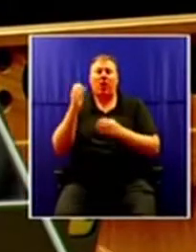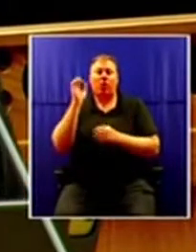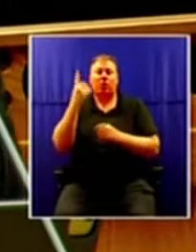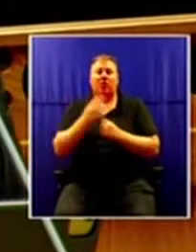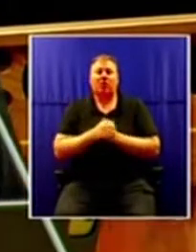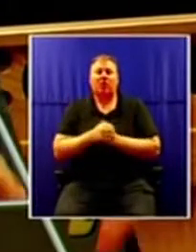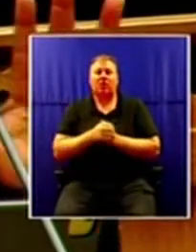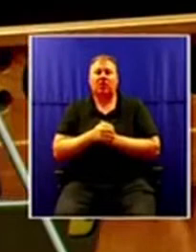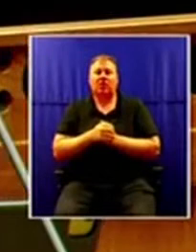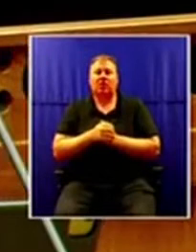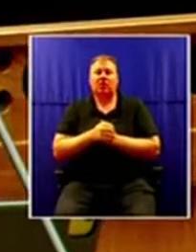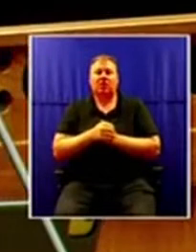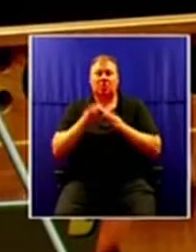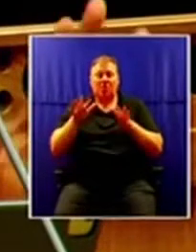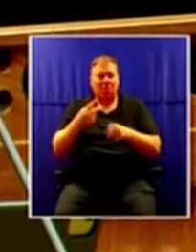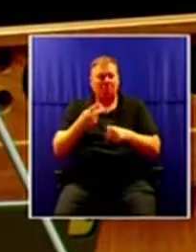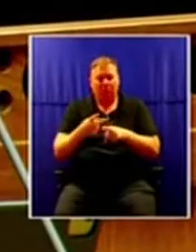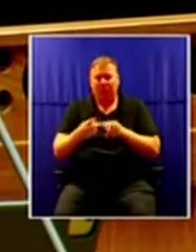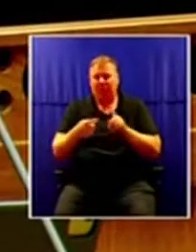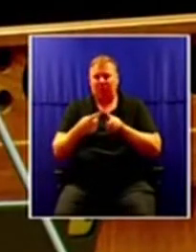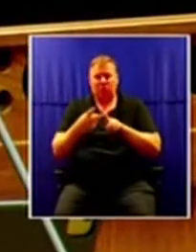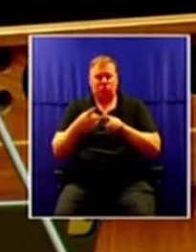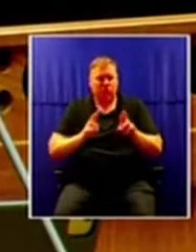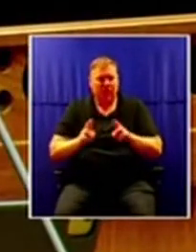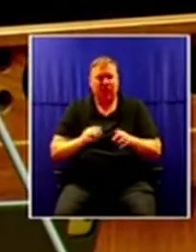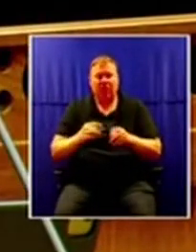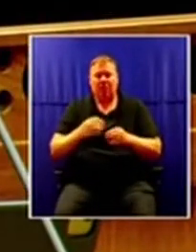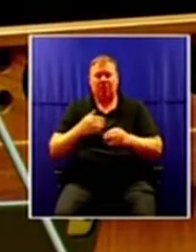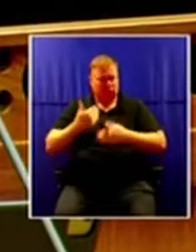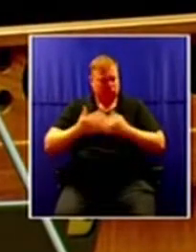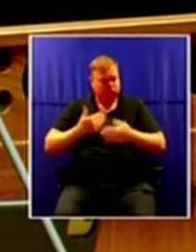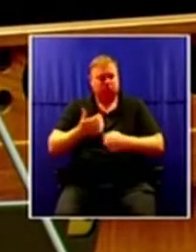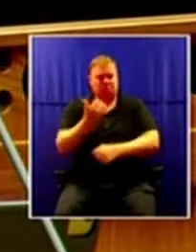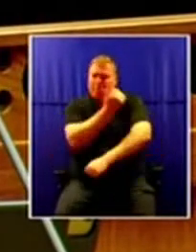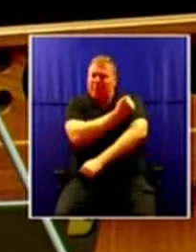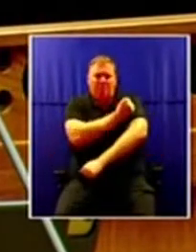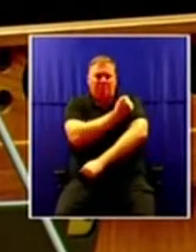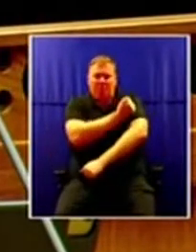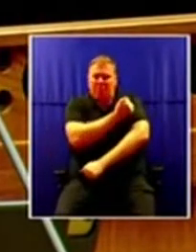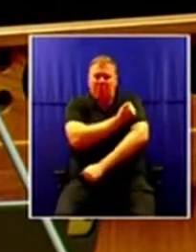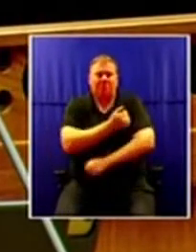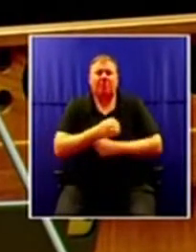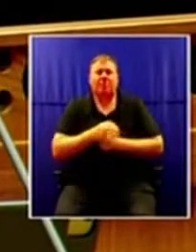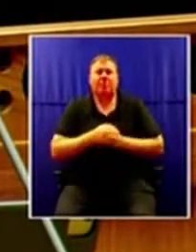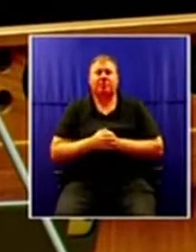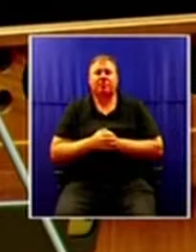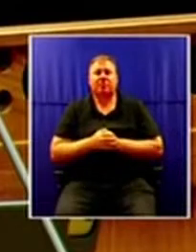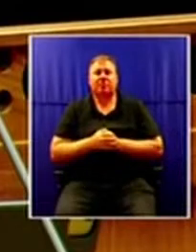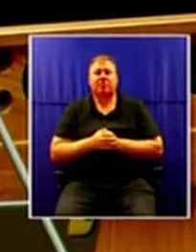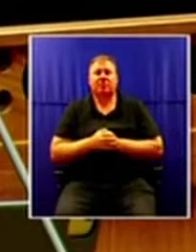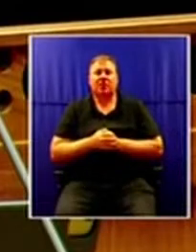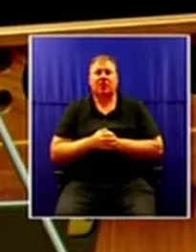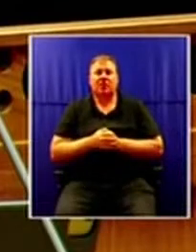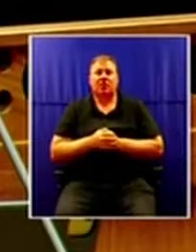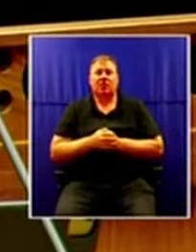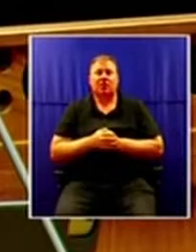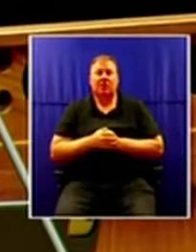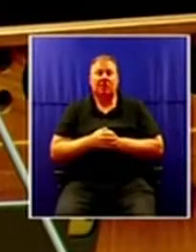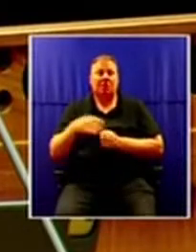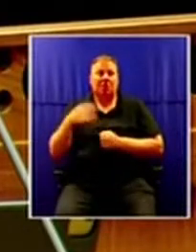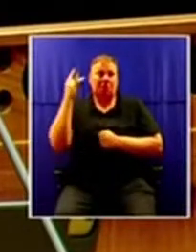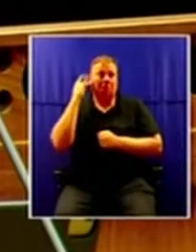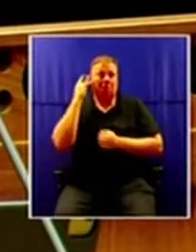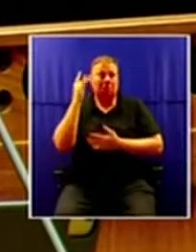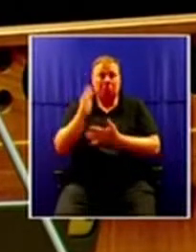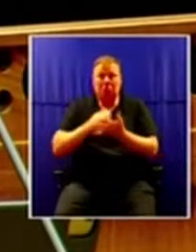they are prepared, they are ready to administer this vaccine. And we've been hearing doomsday stories that there's going